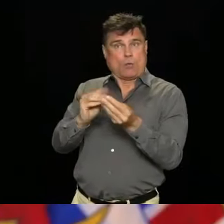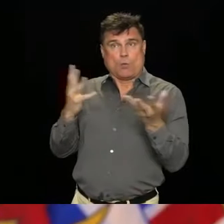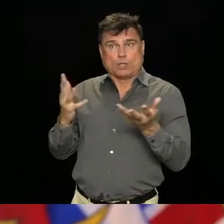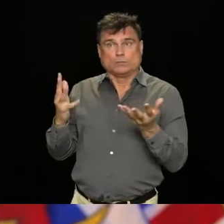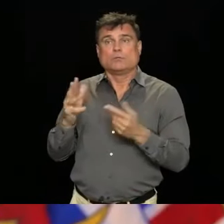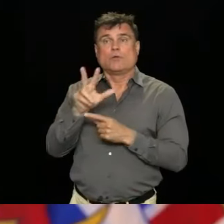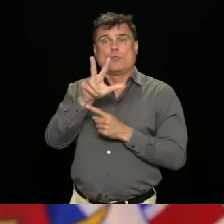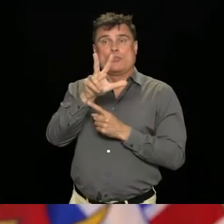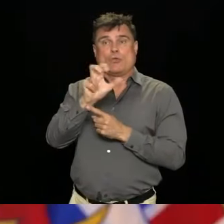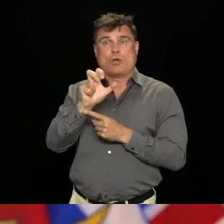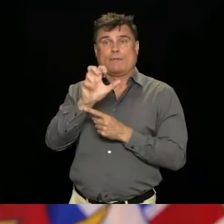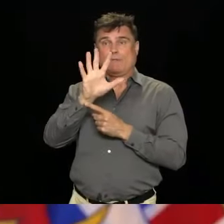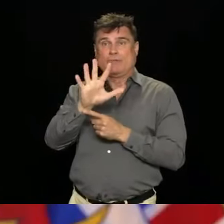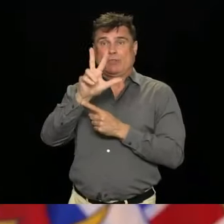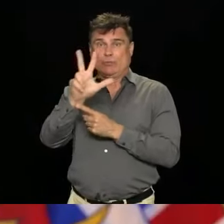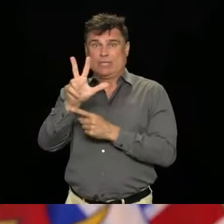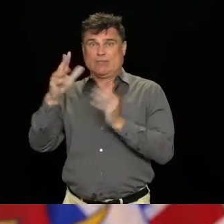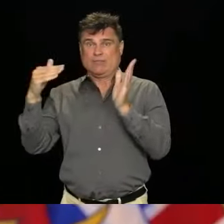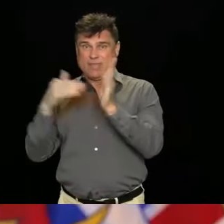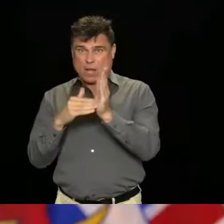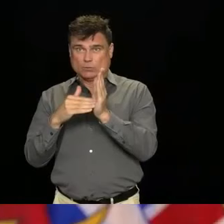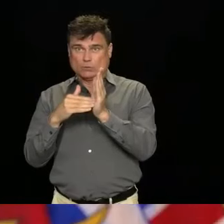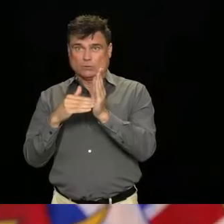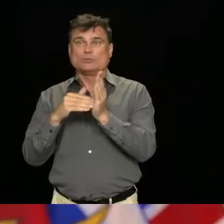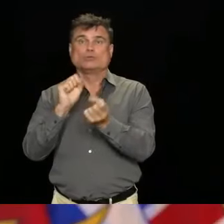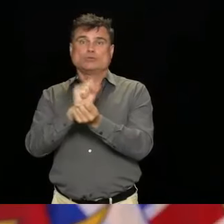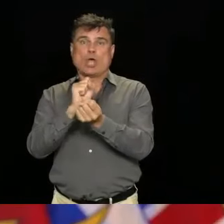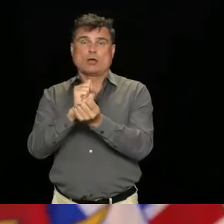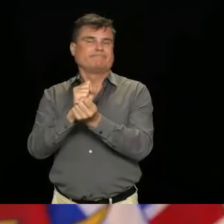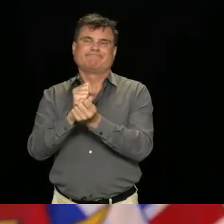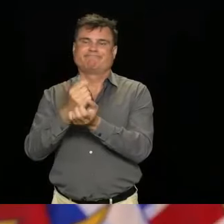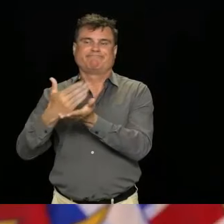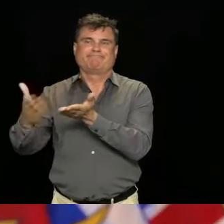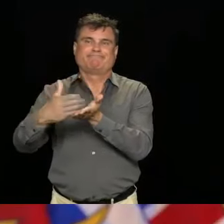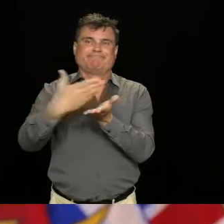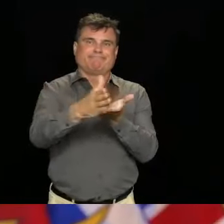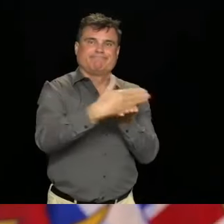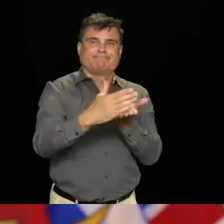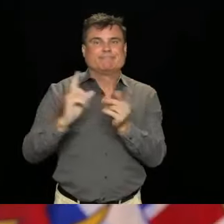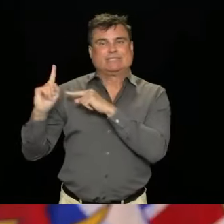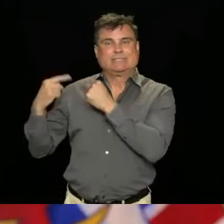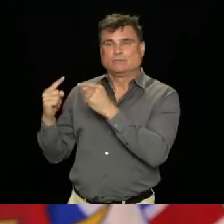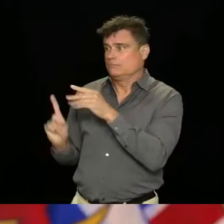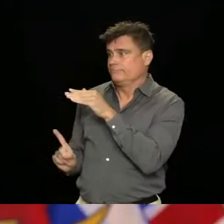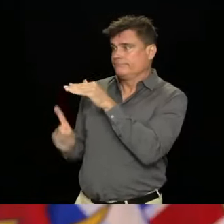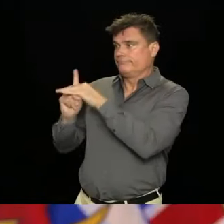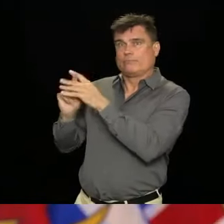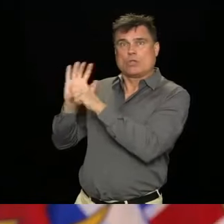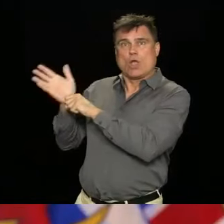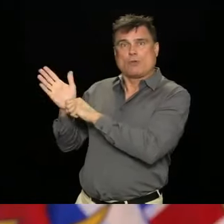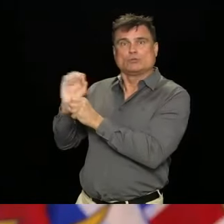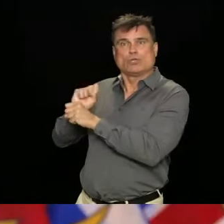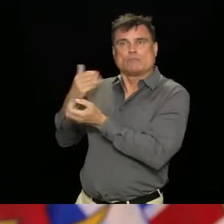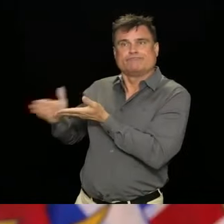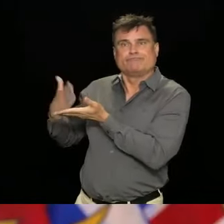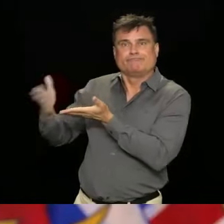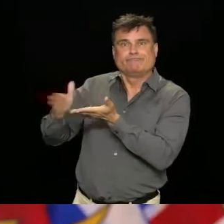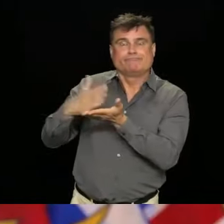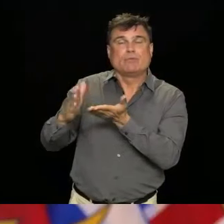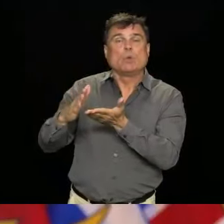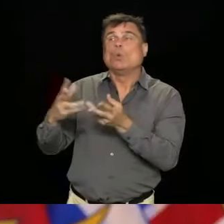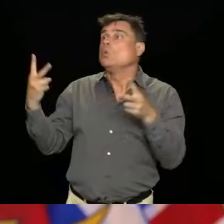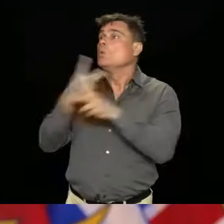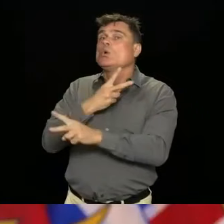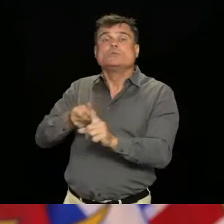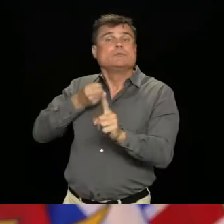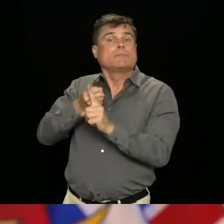353,000 since the pandemic began. Young people have been severely impacted. The youth unemployment